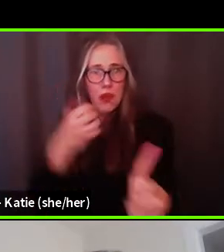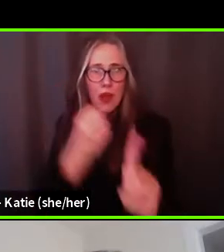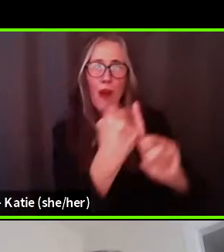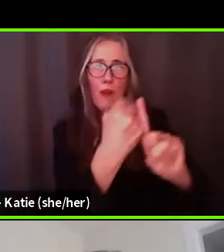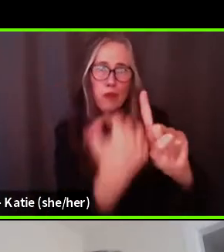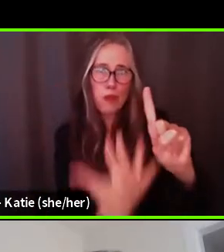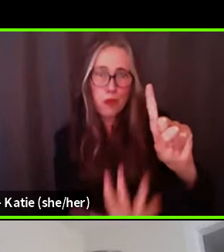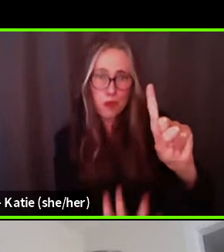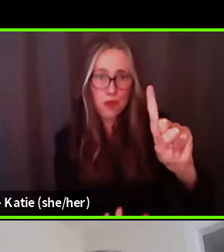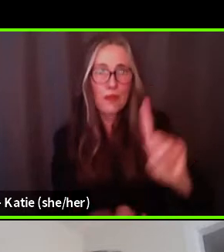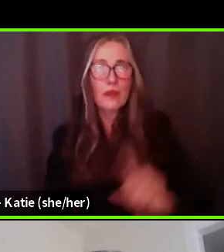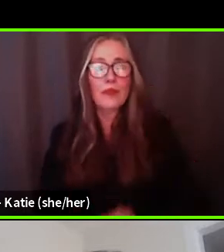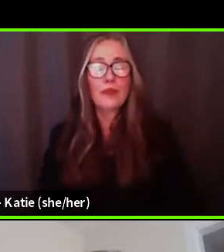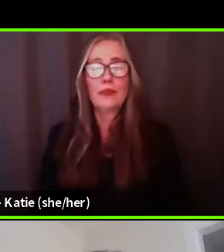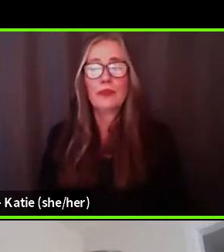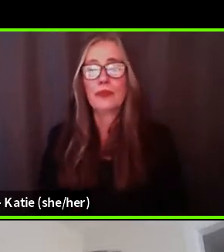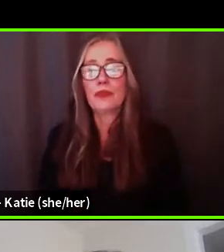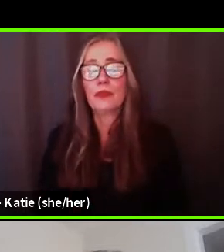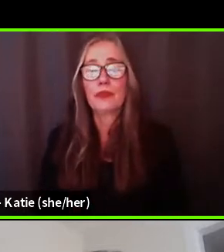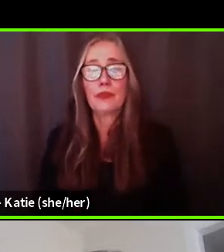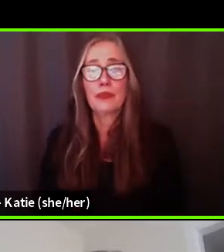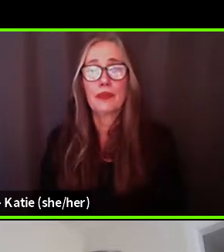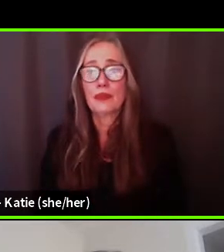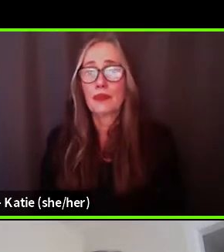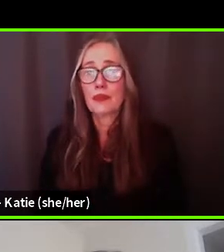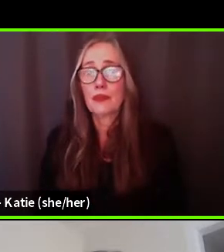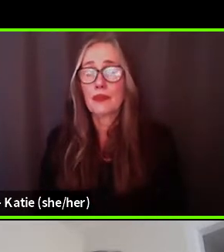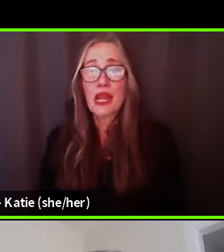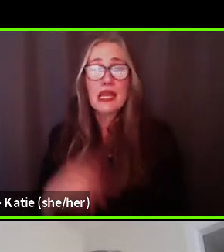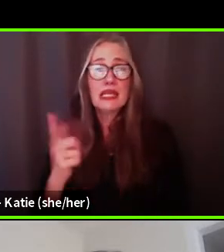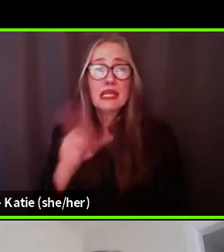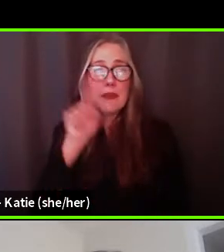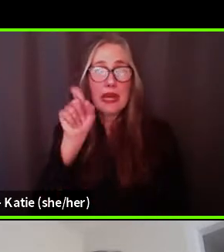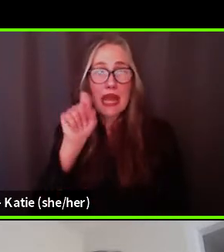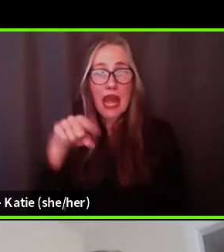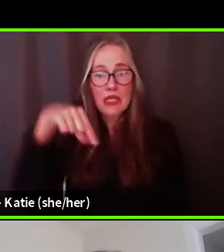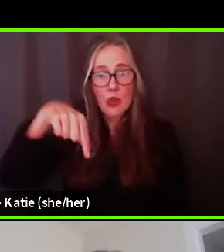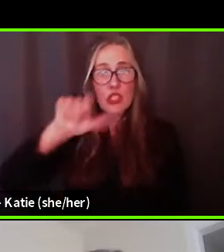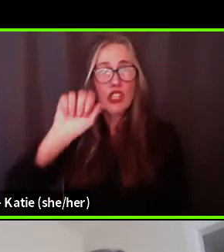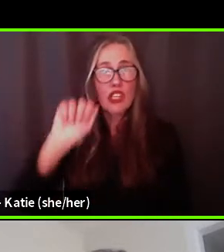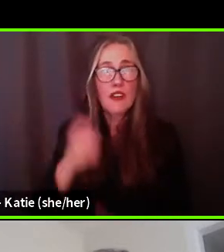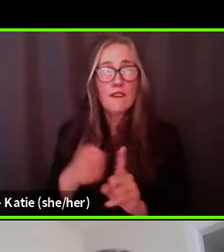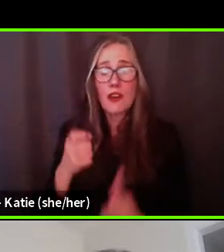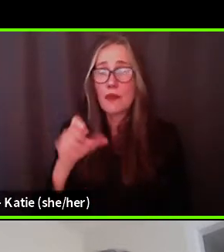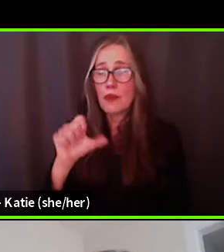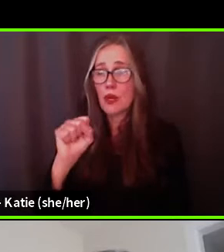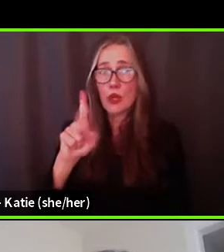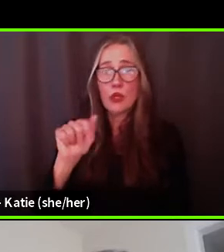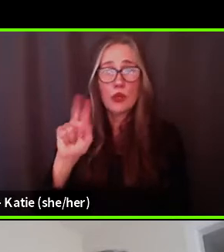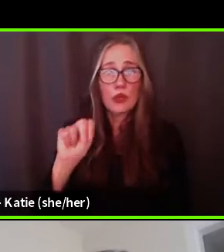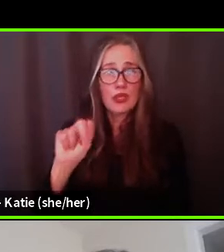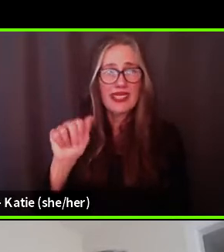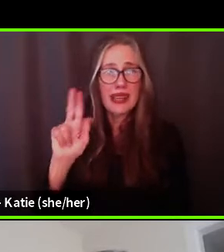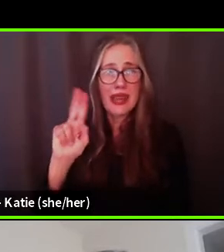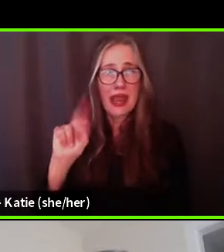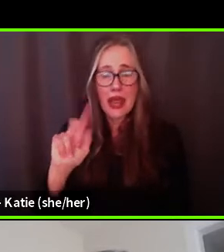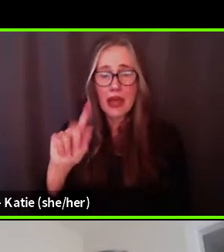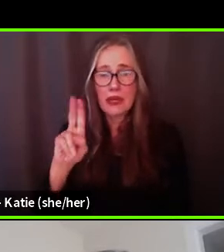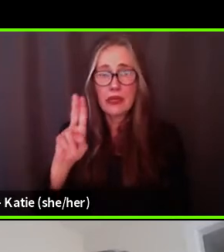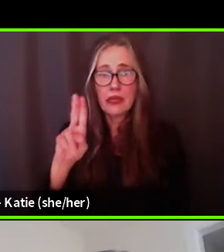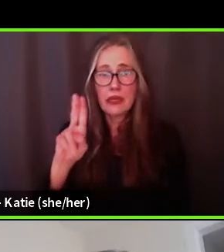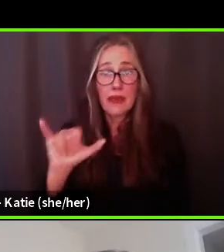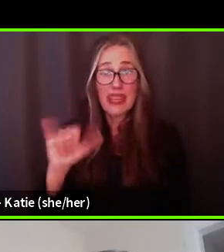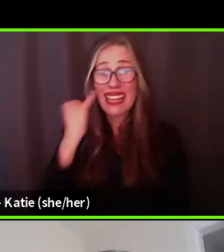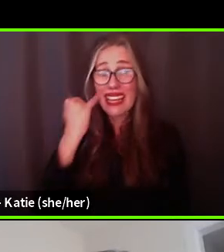we have a question and a question and answers from susan anteby if there's time i would be